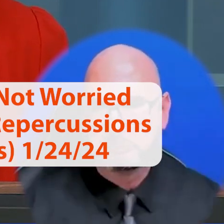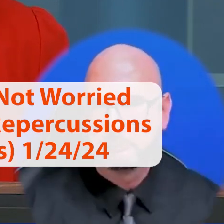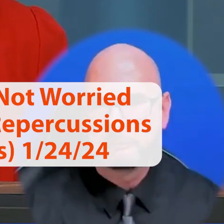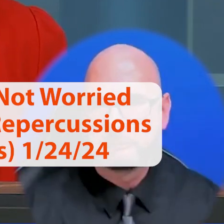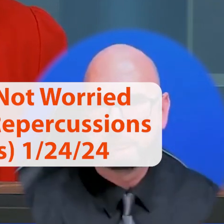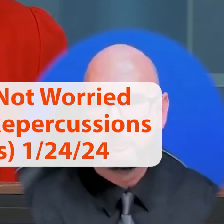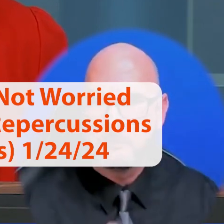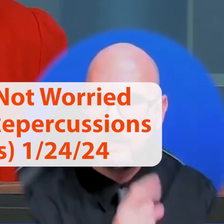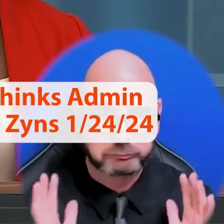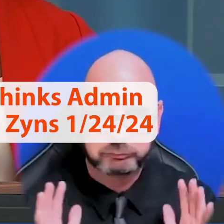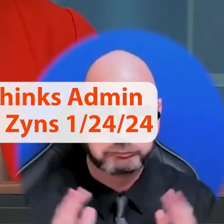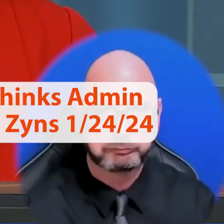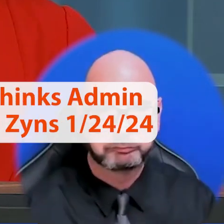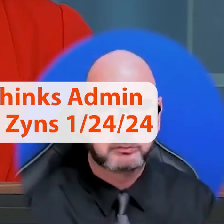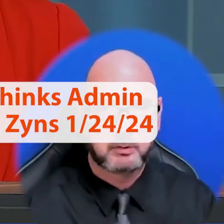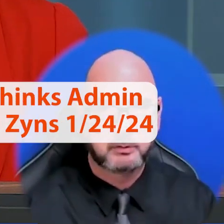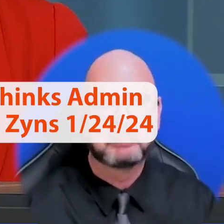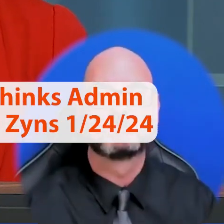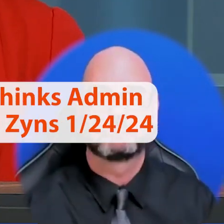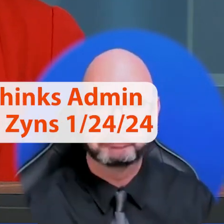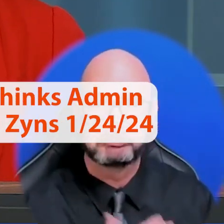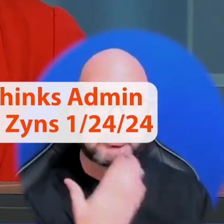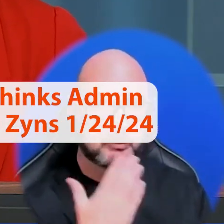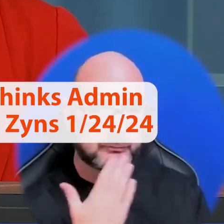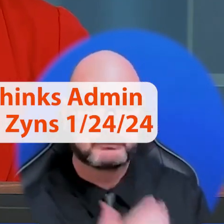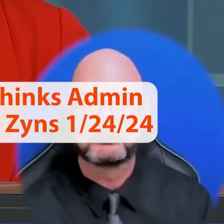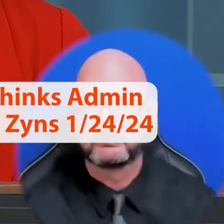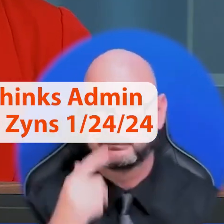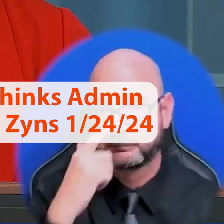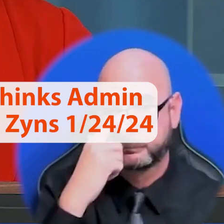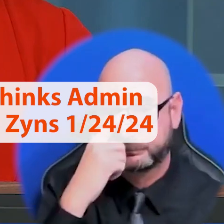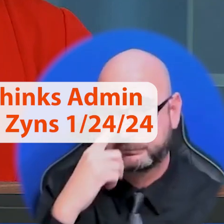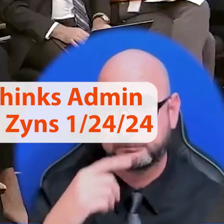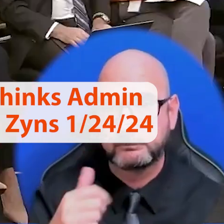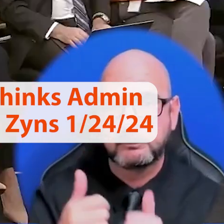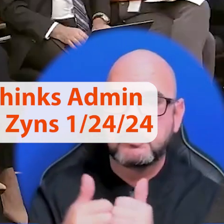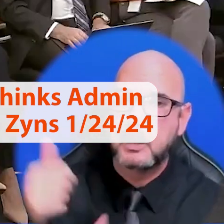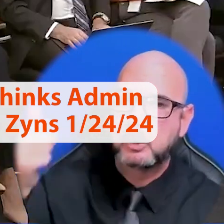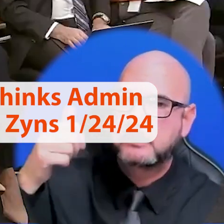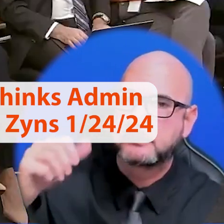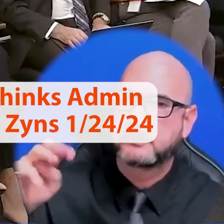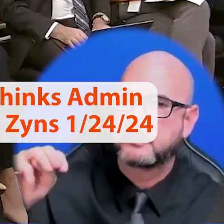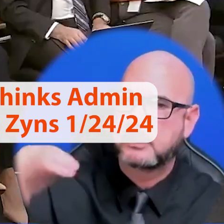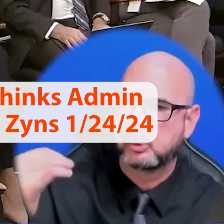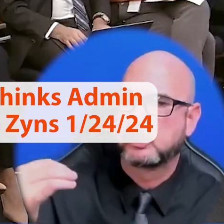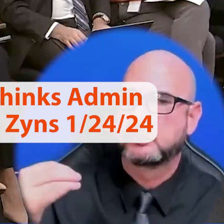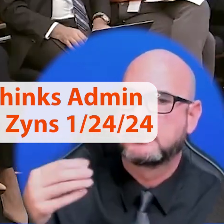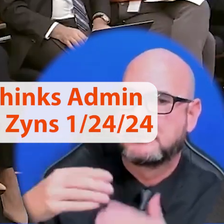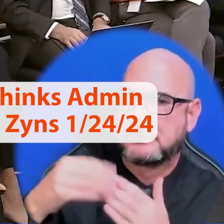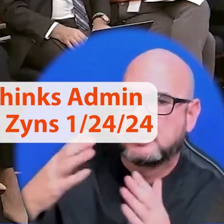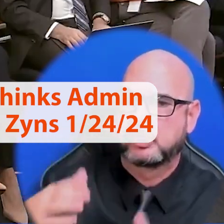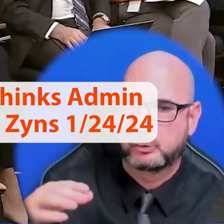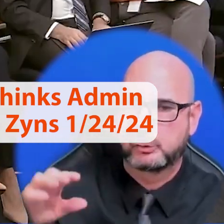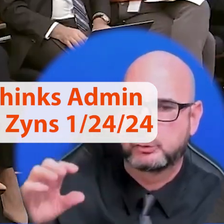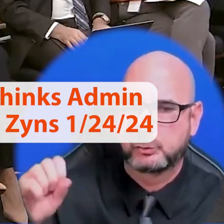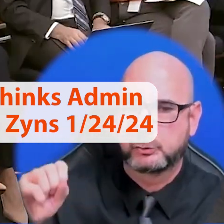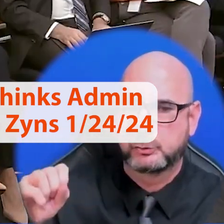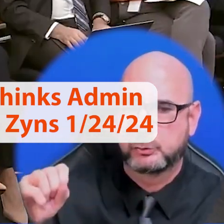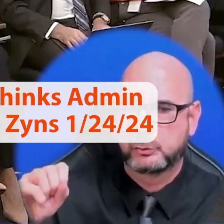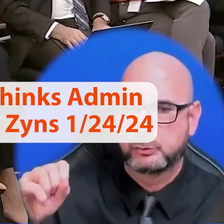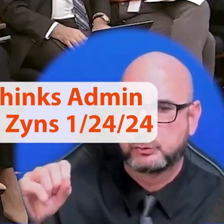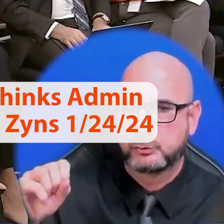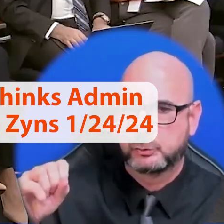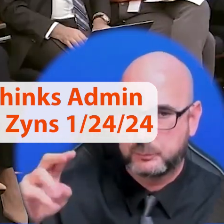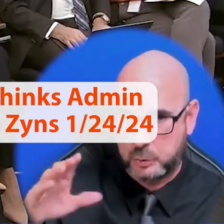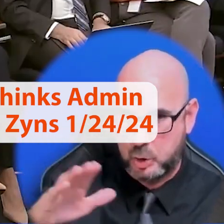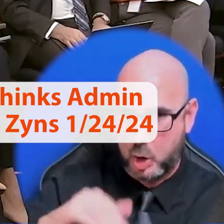continue to monitor and keep an eye on. Thank you, Karine. This week, Senate Majority Leader Chuck Schumer called for a crackdown on Zyns nicotine